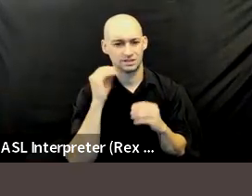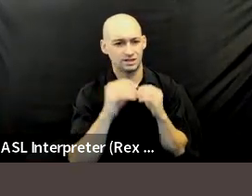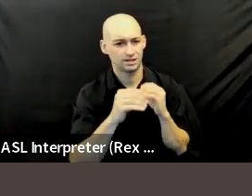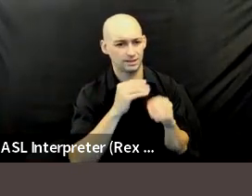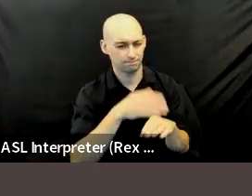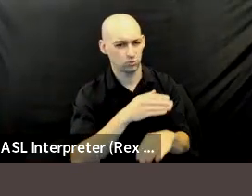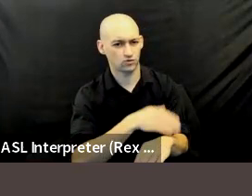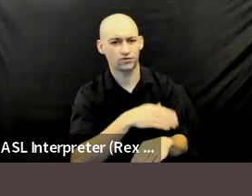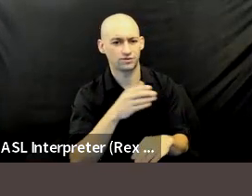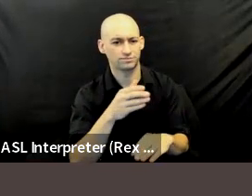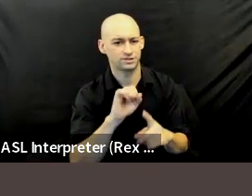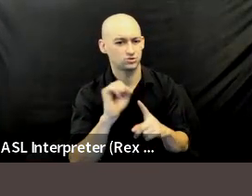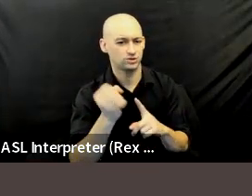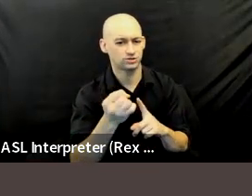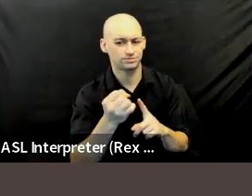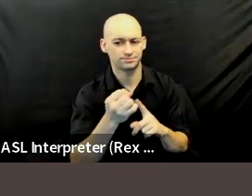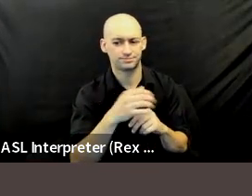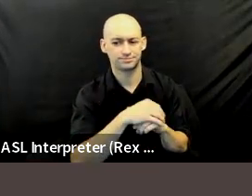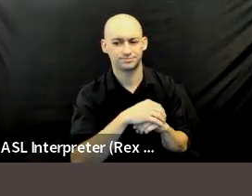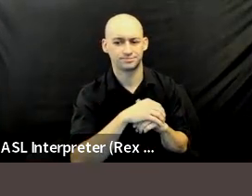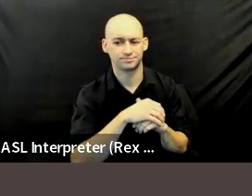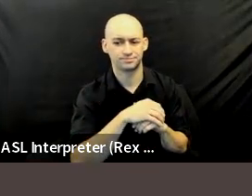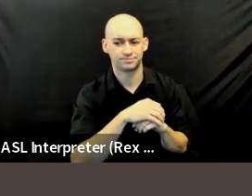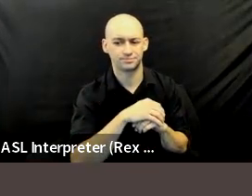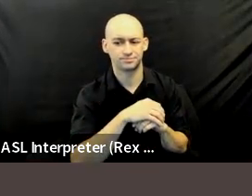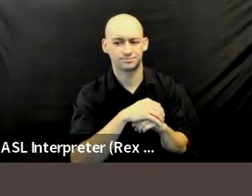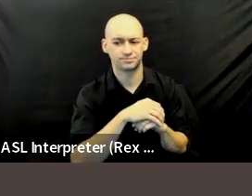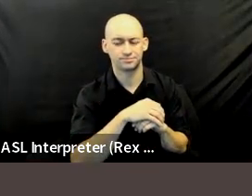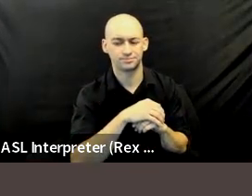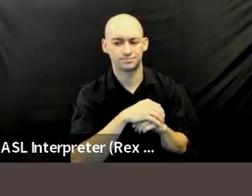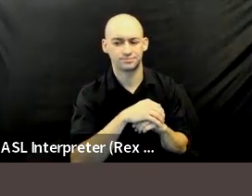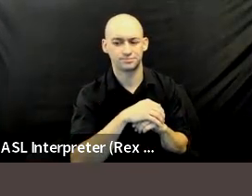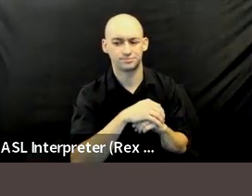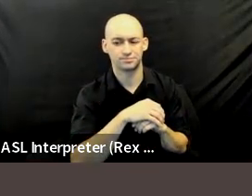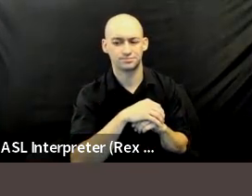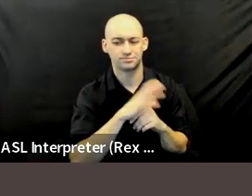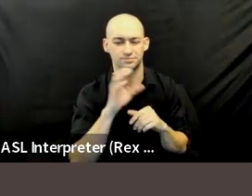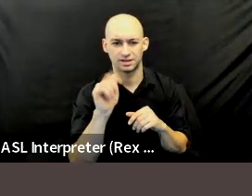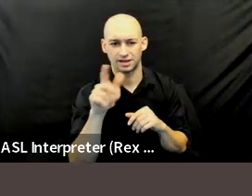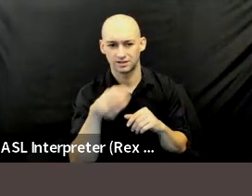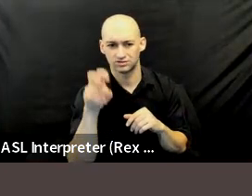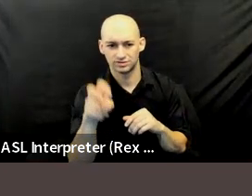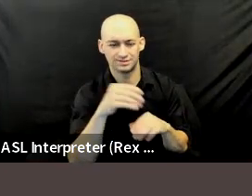sustainability of the state highway system. And Caltrans has increased